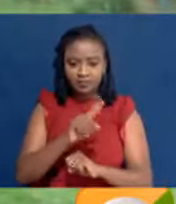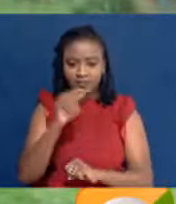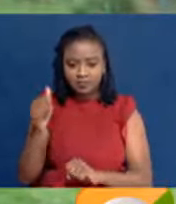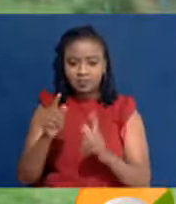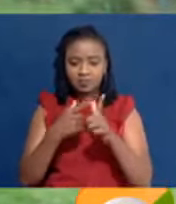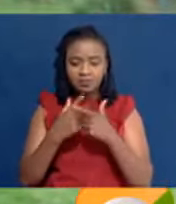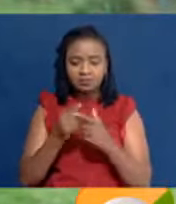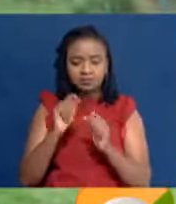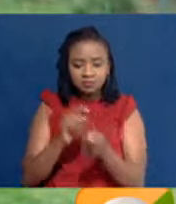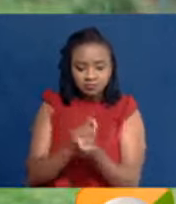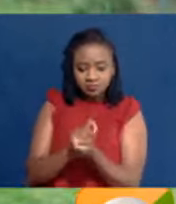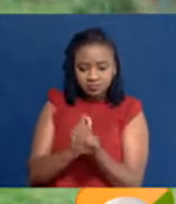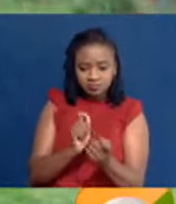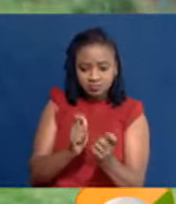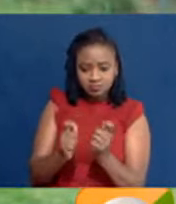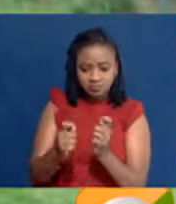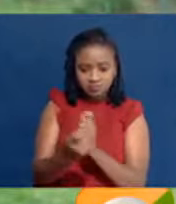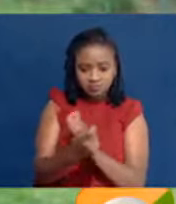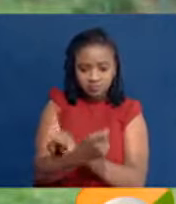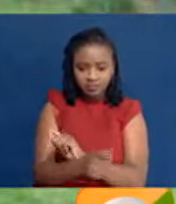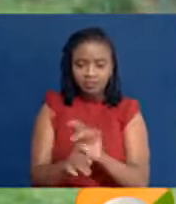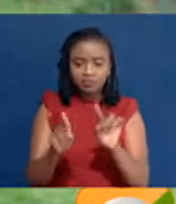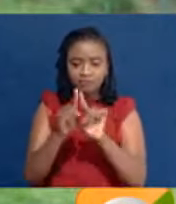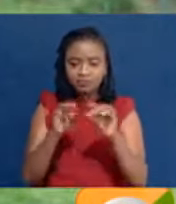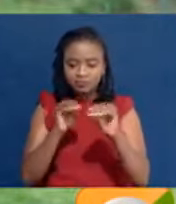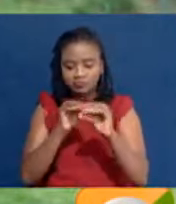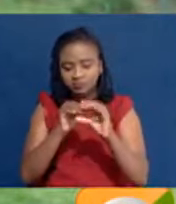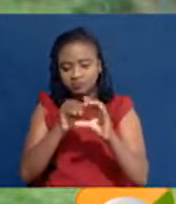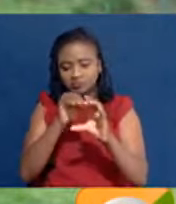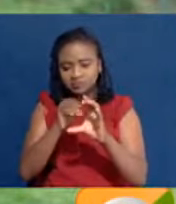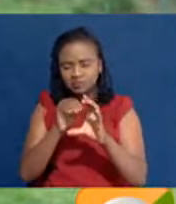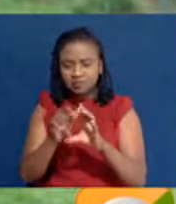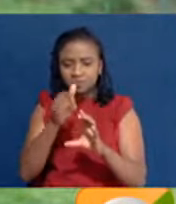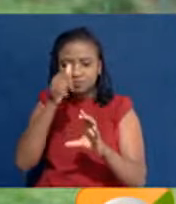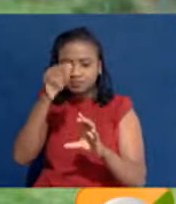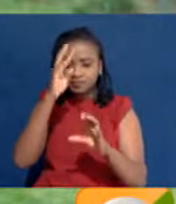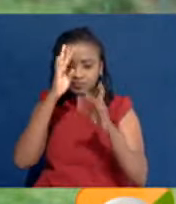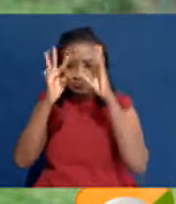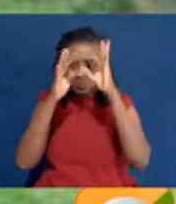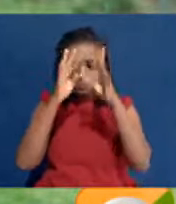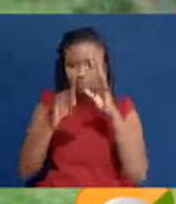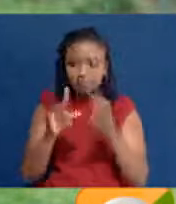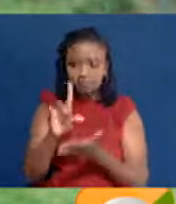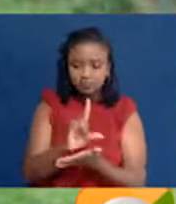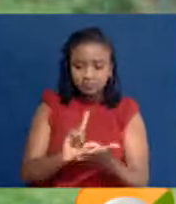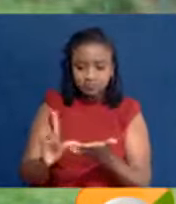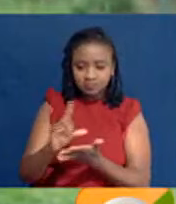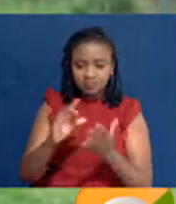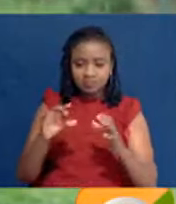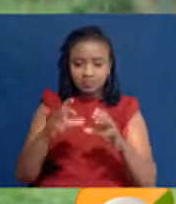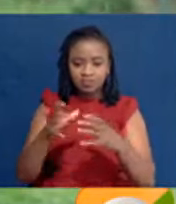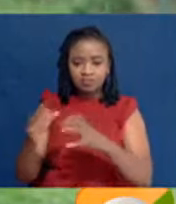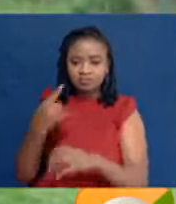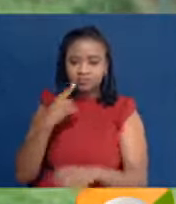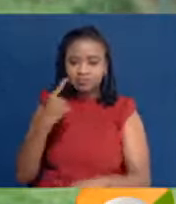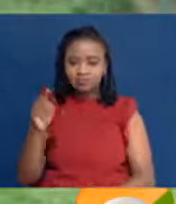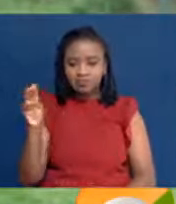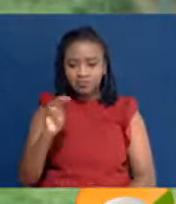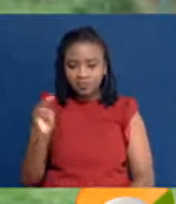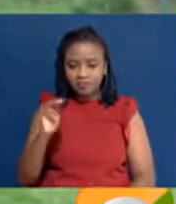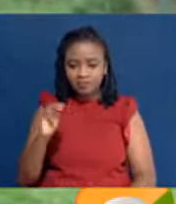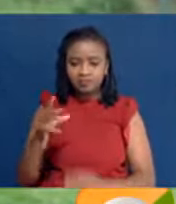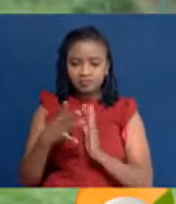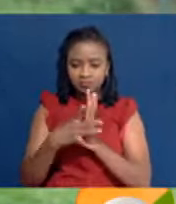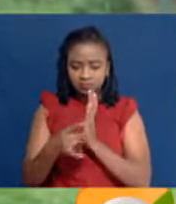level, and therefore investing, I'm part of a wonderful initiative called Restore Local that is investing $100 million into